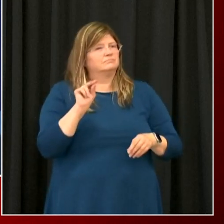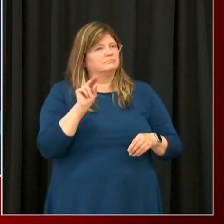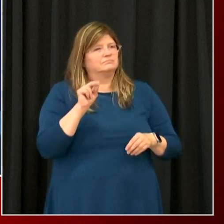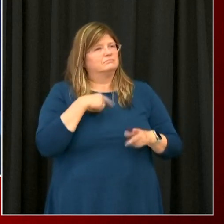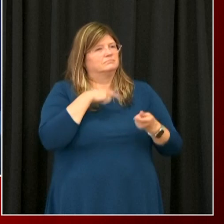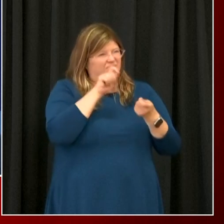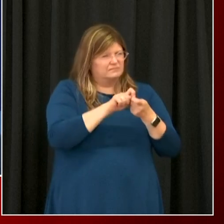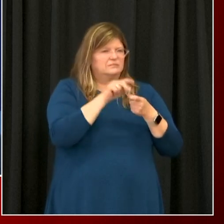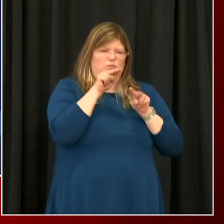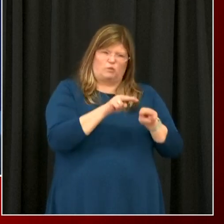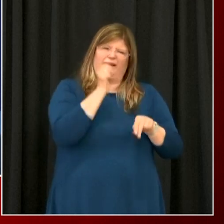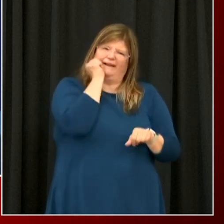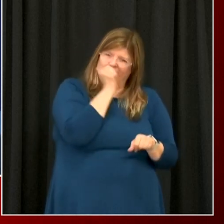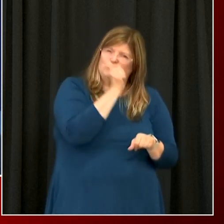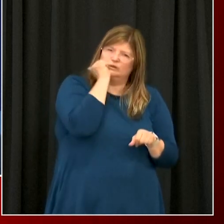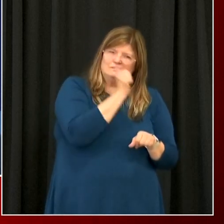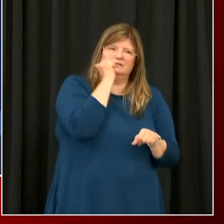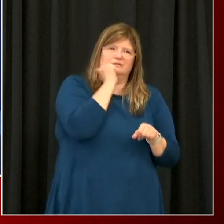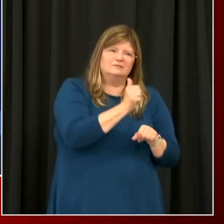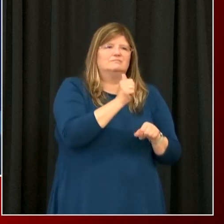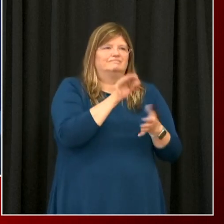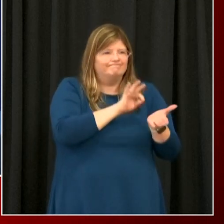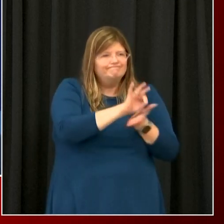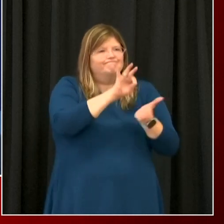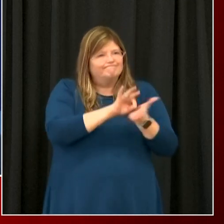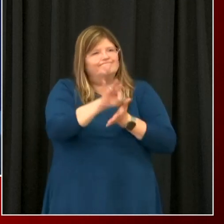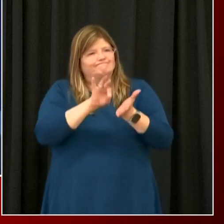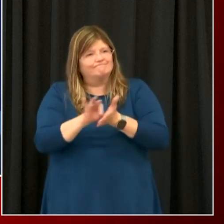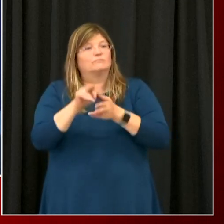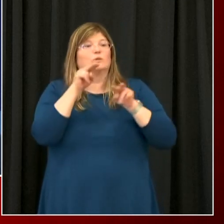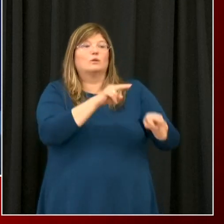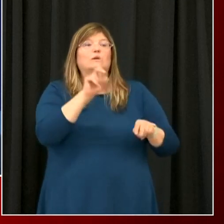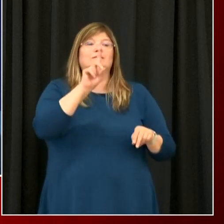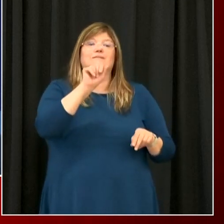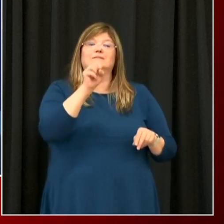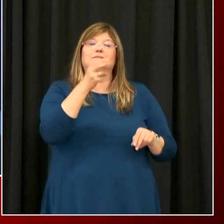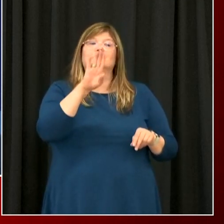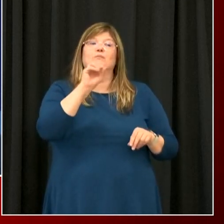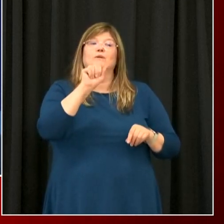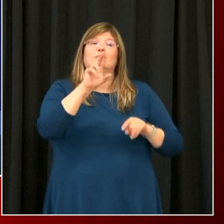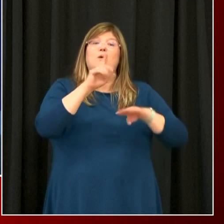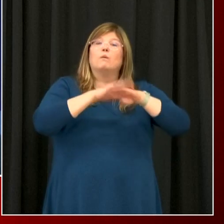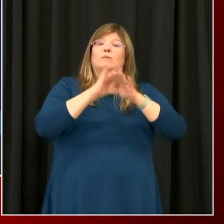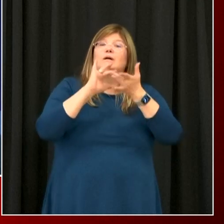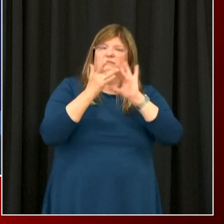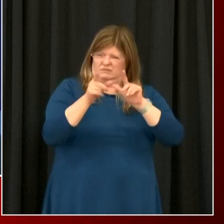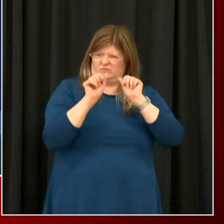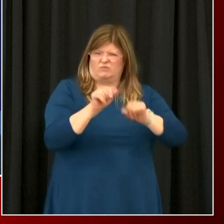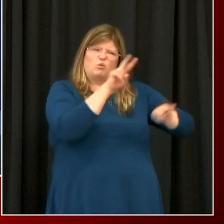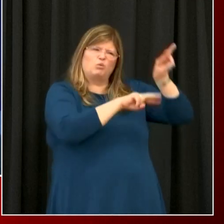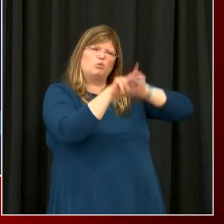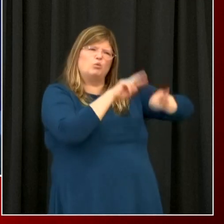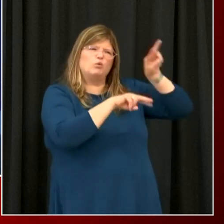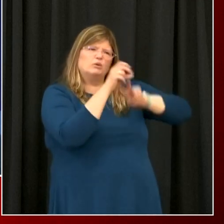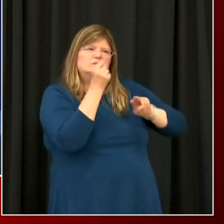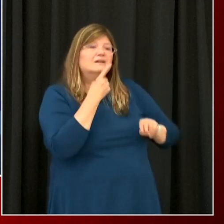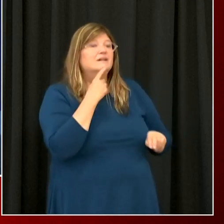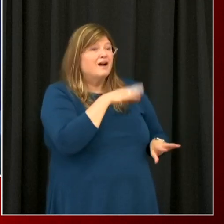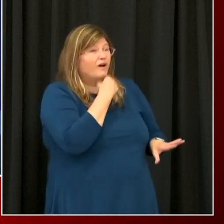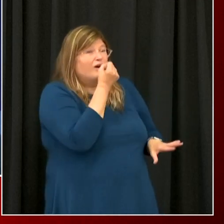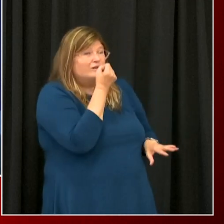these numbers. One of the things that I want to caution you, though, is that it can change every day. So we can post